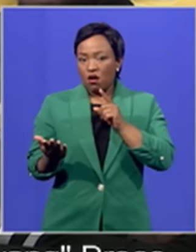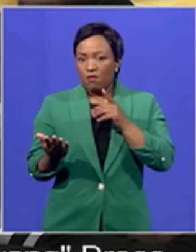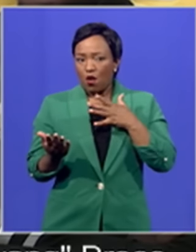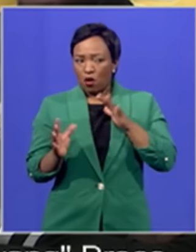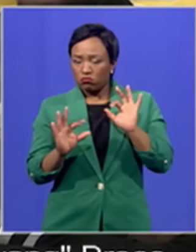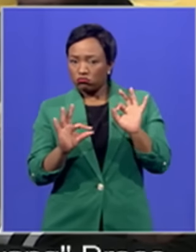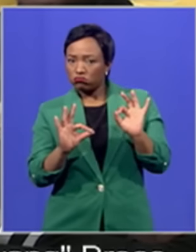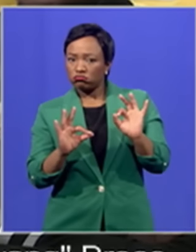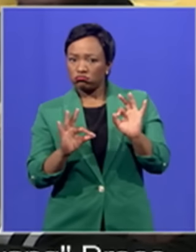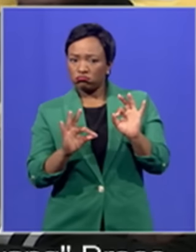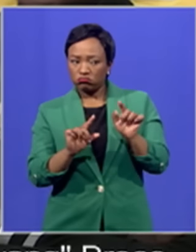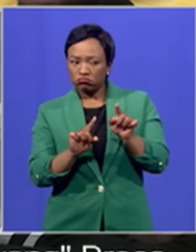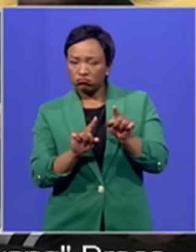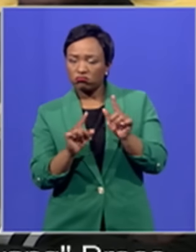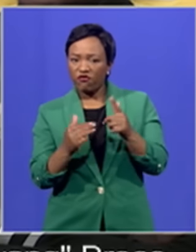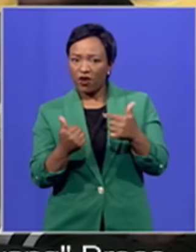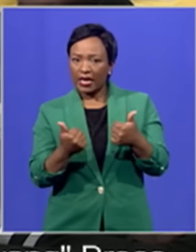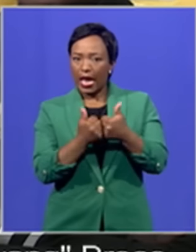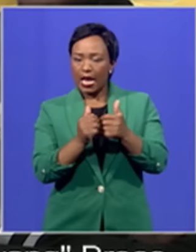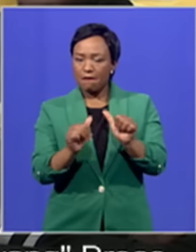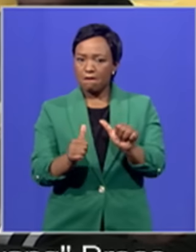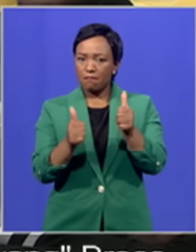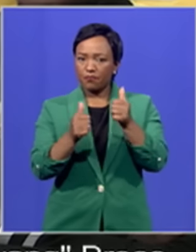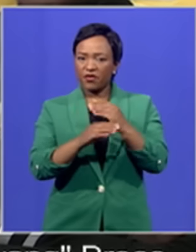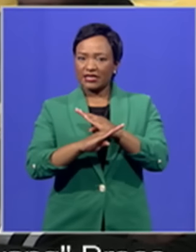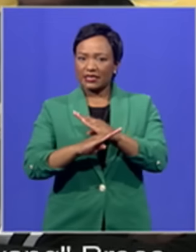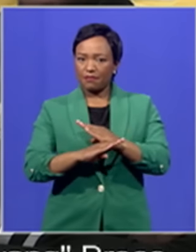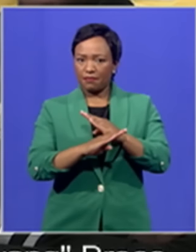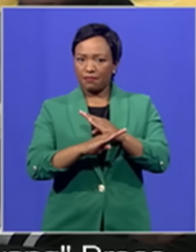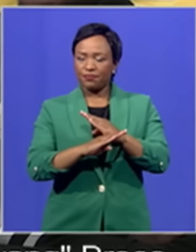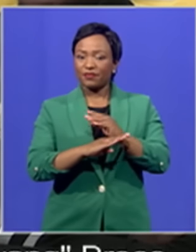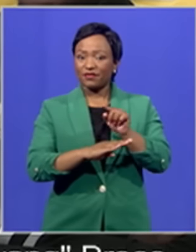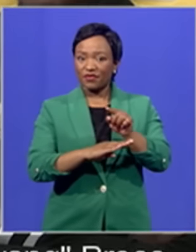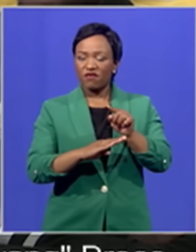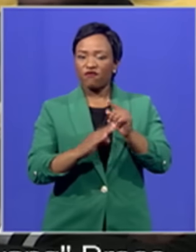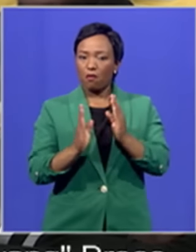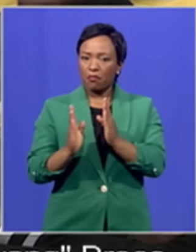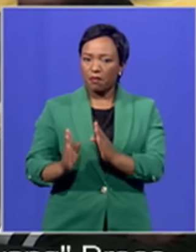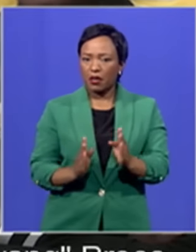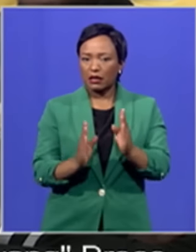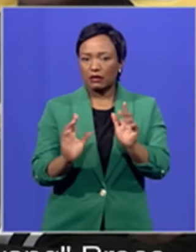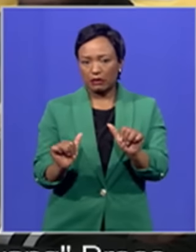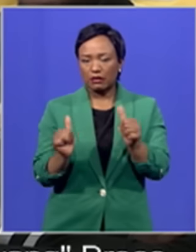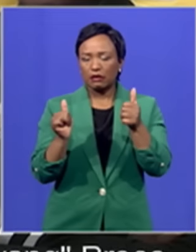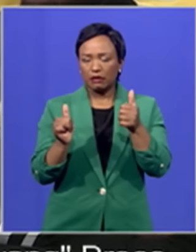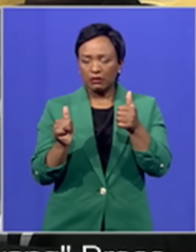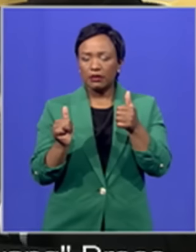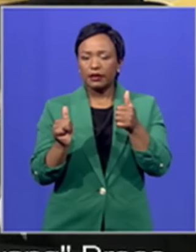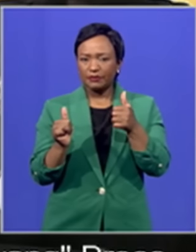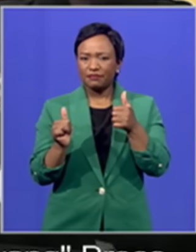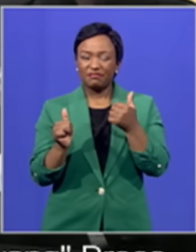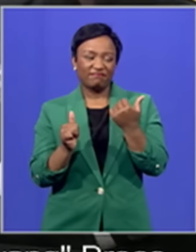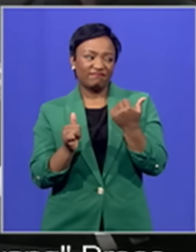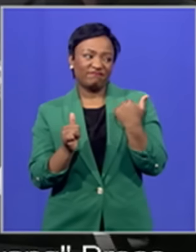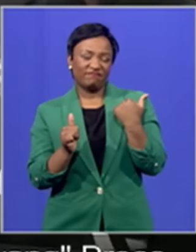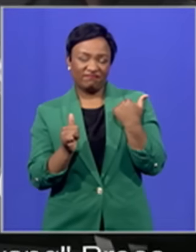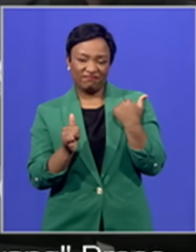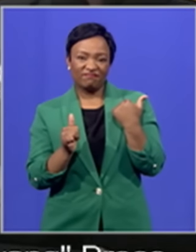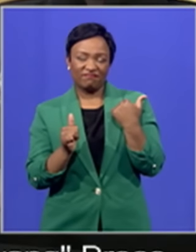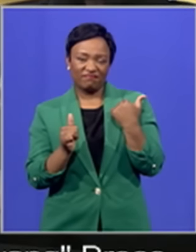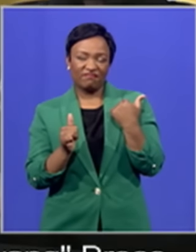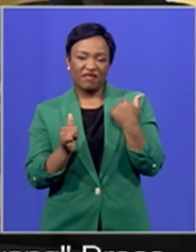preparation and have a good game again against Zambia. So I said I think the previous press conference